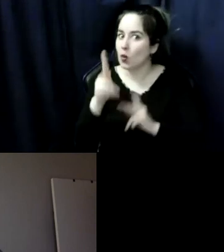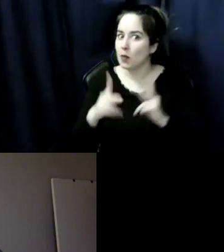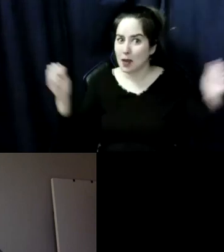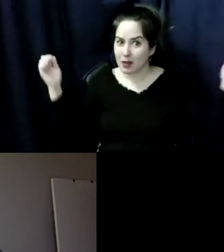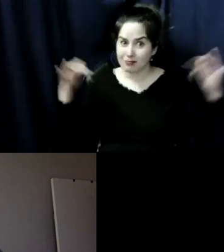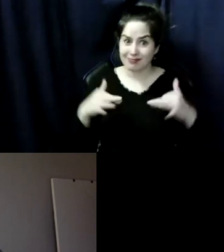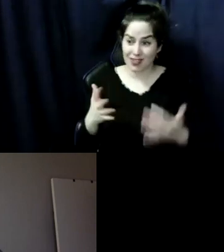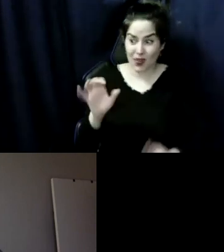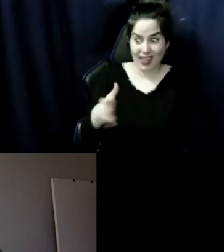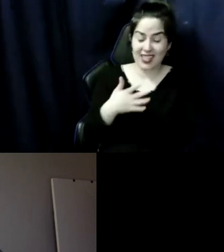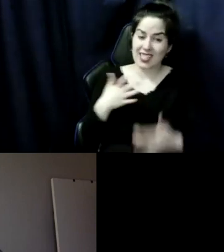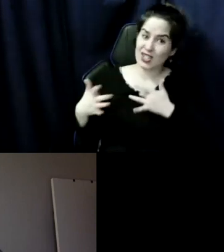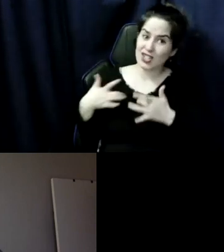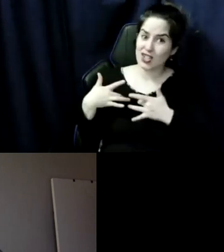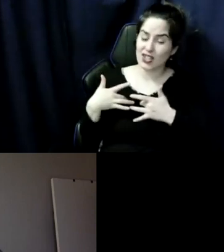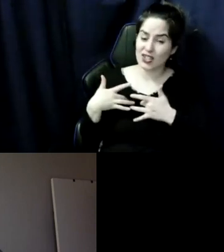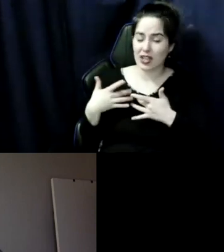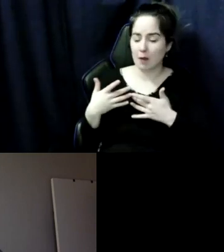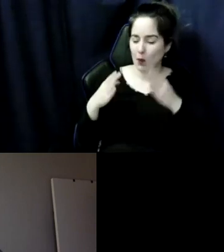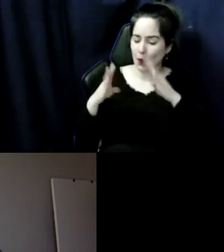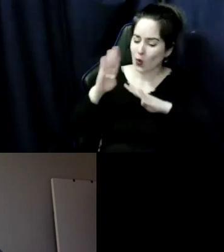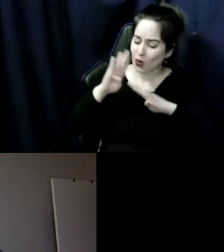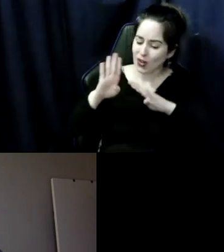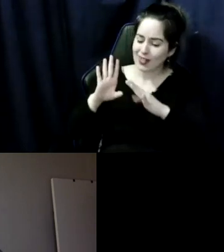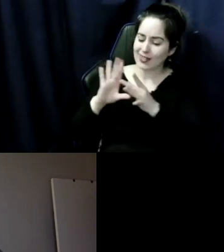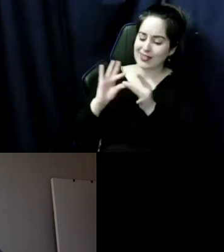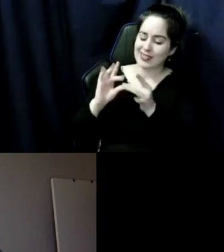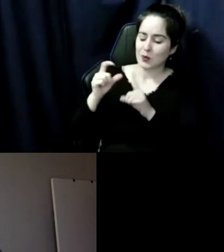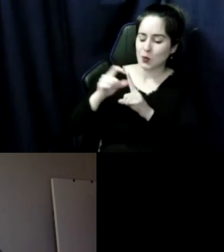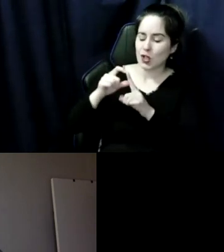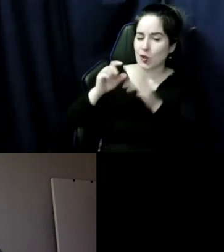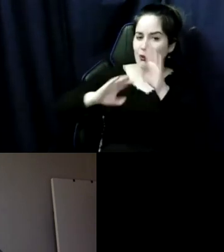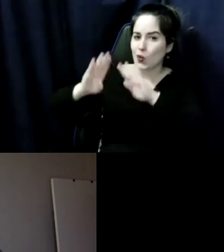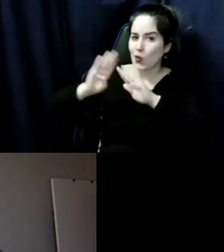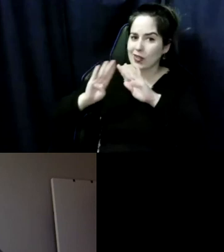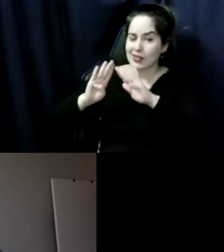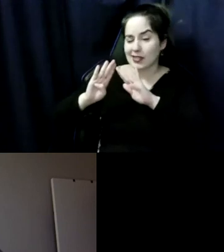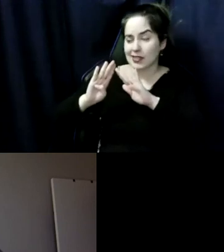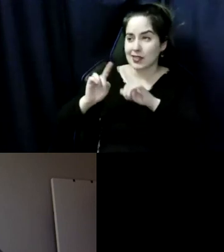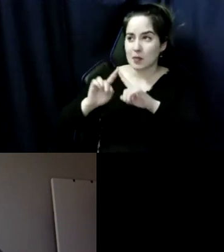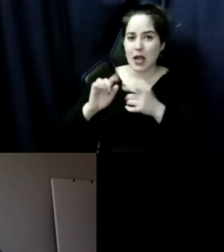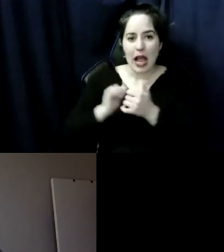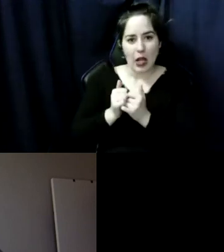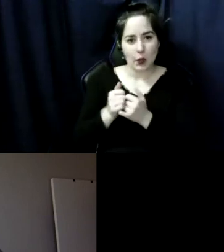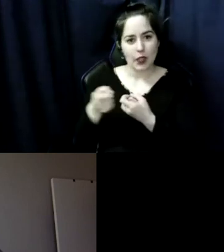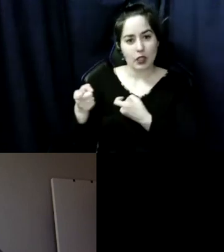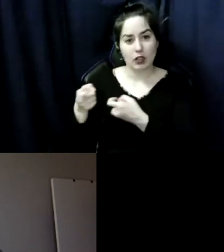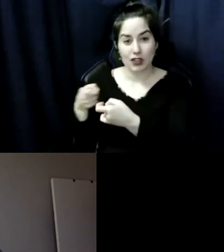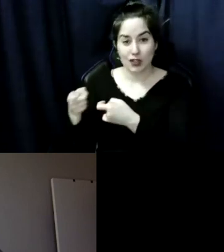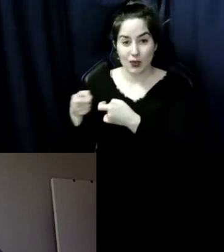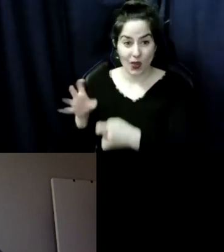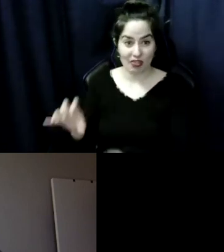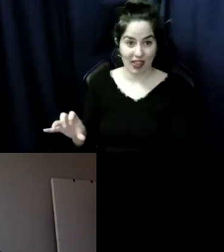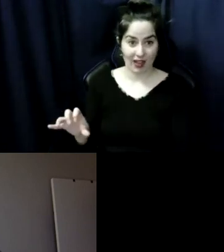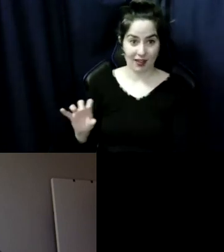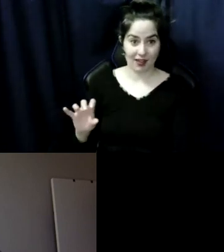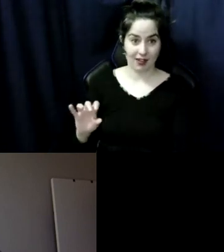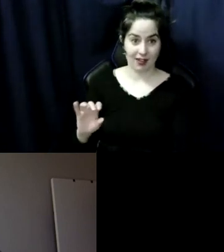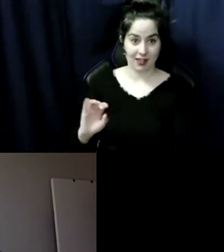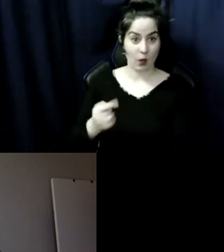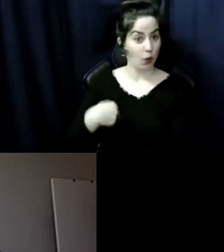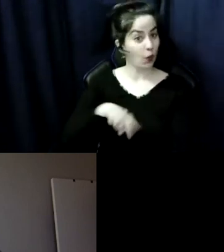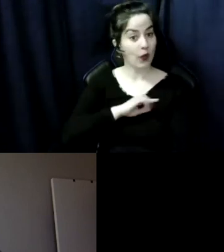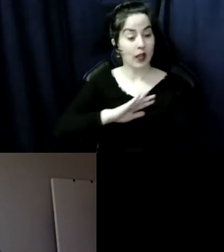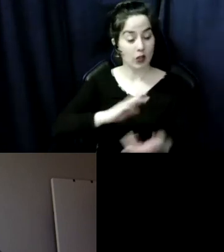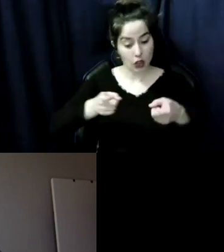like I'm trying to figure out how do we manage that, because that is not just us now acting as hosts